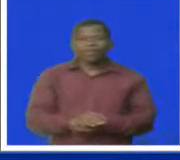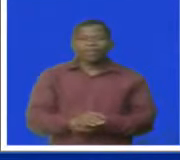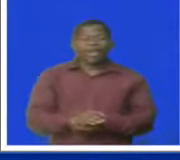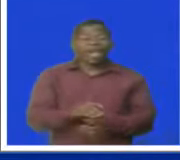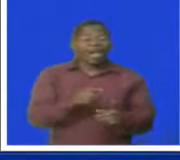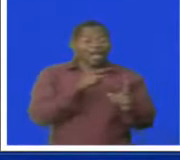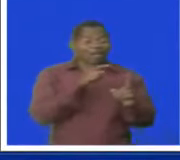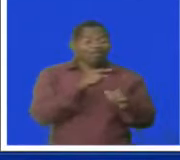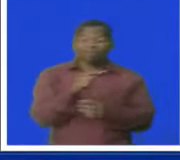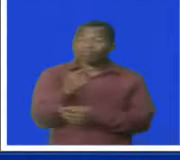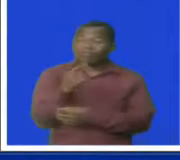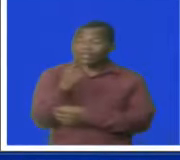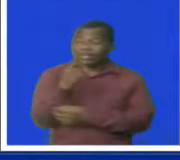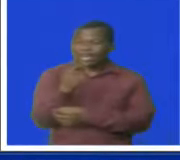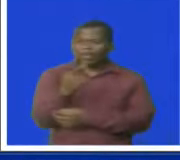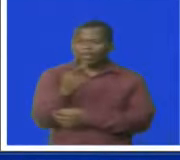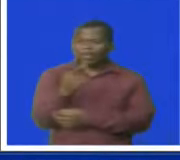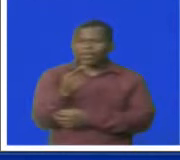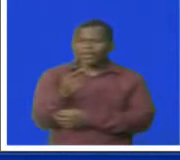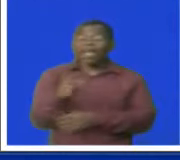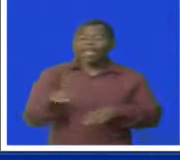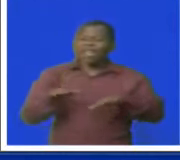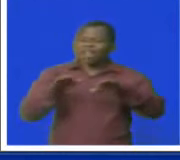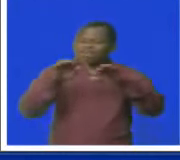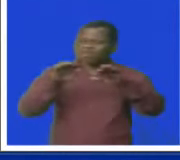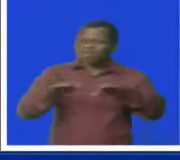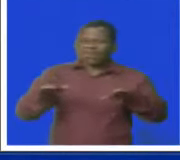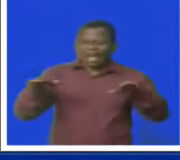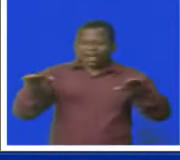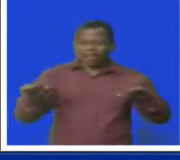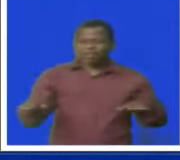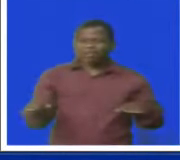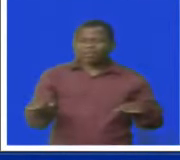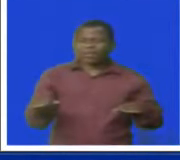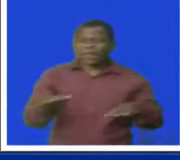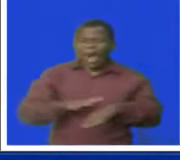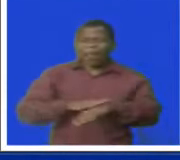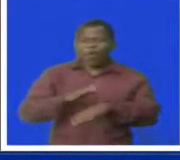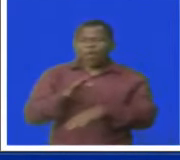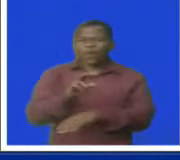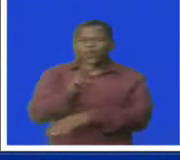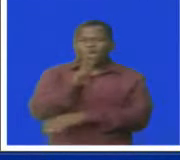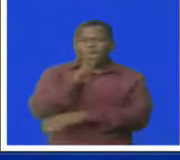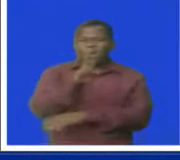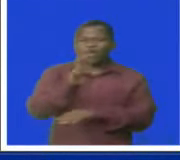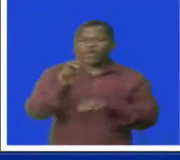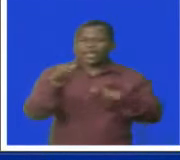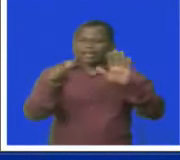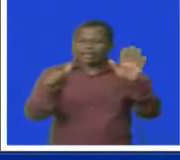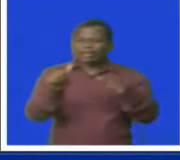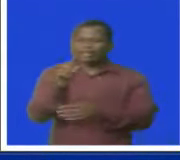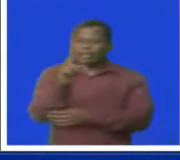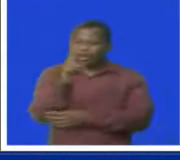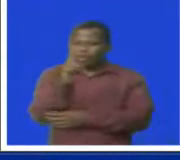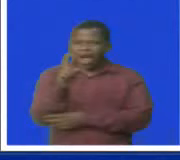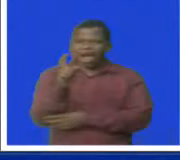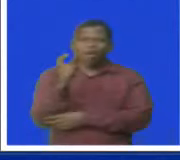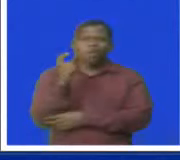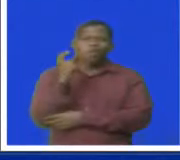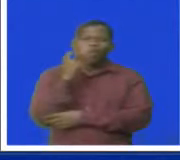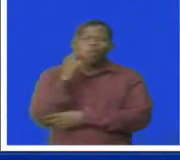lesinjena. Masuku uthi loku lokuvelele labantwana labangetulu kwa 261 labafake